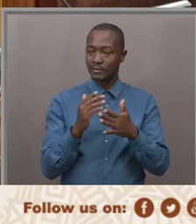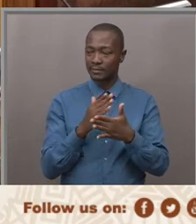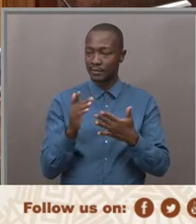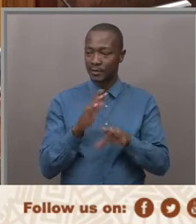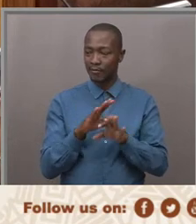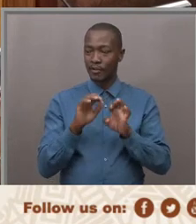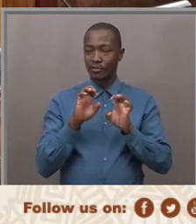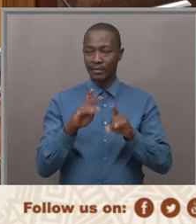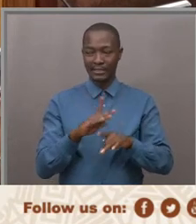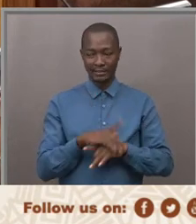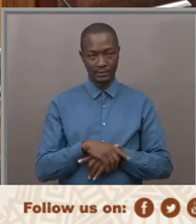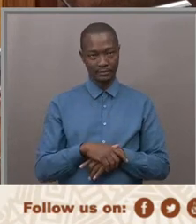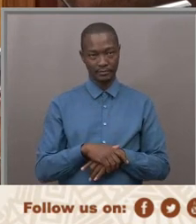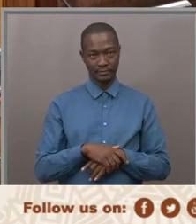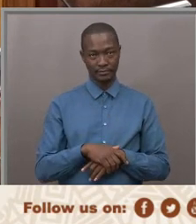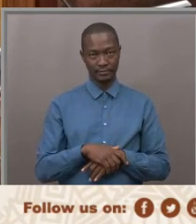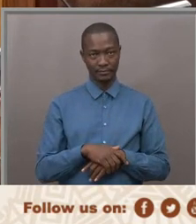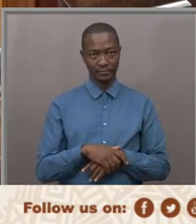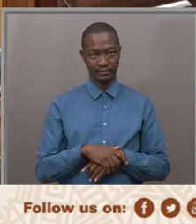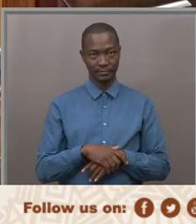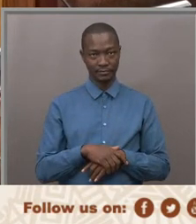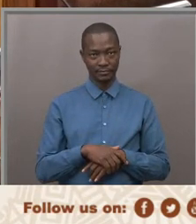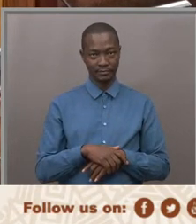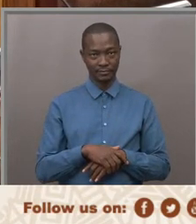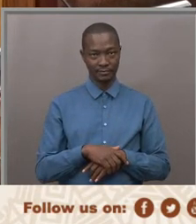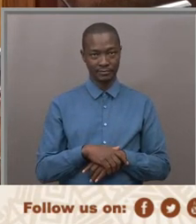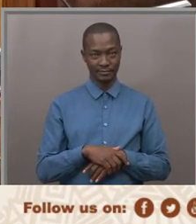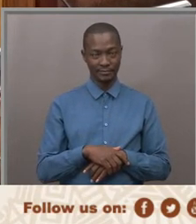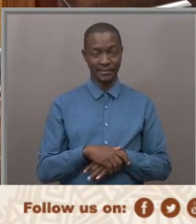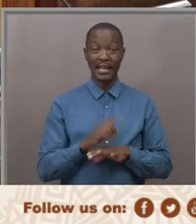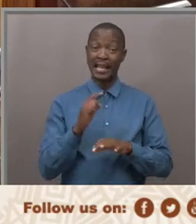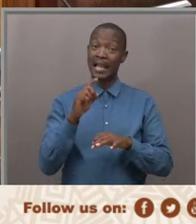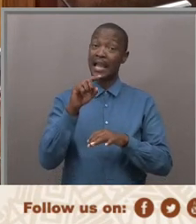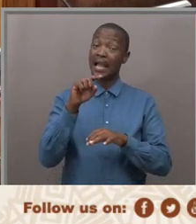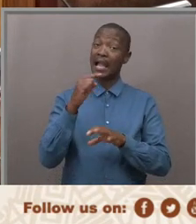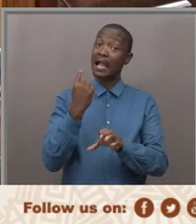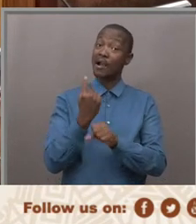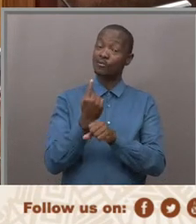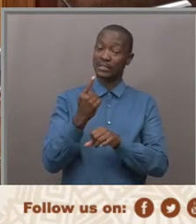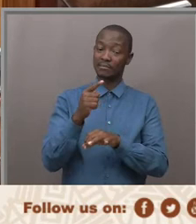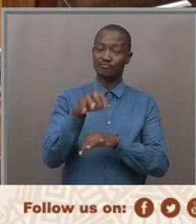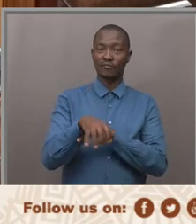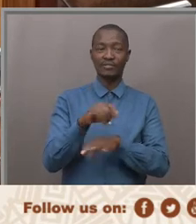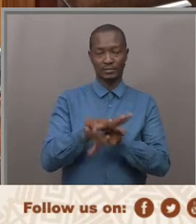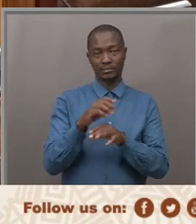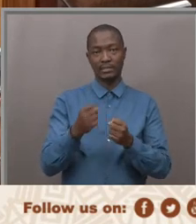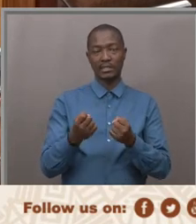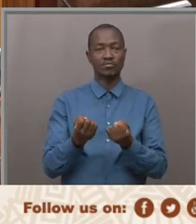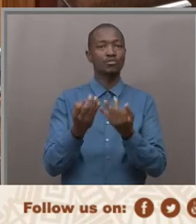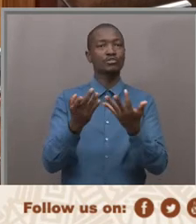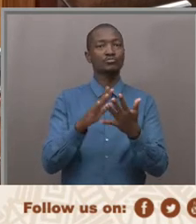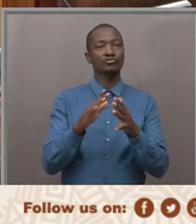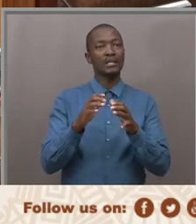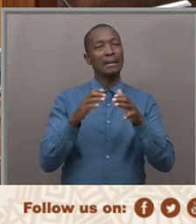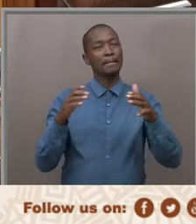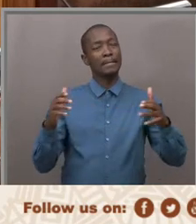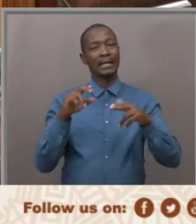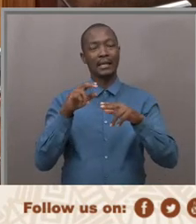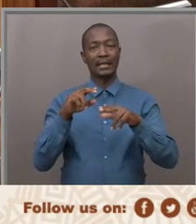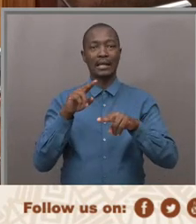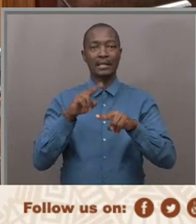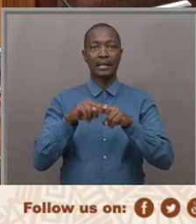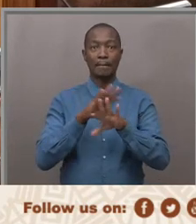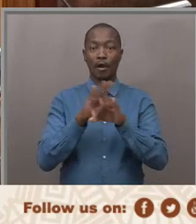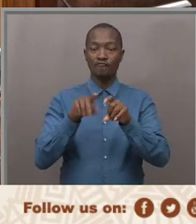extremely important function of the education system. Gauteng province has also contributed the largest number of bachelor